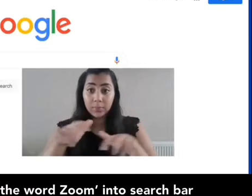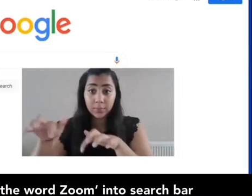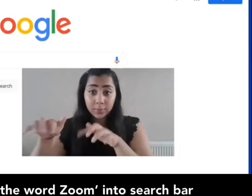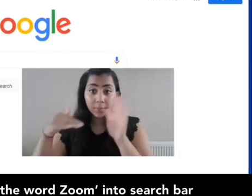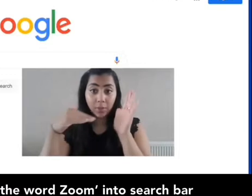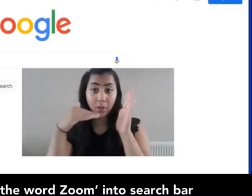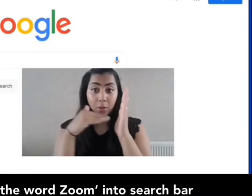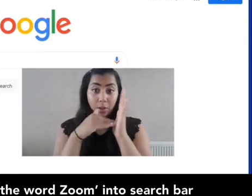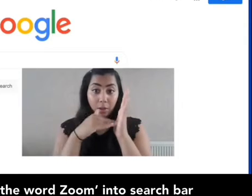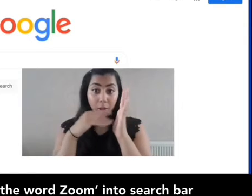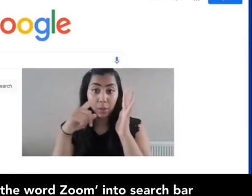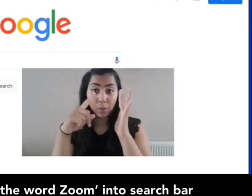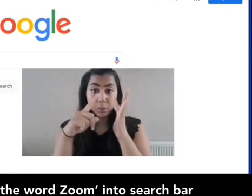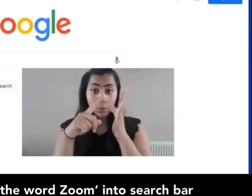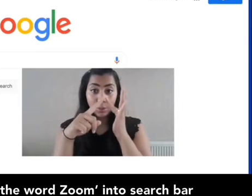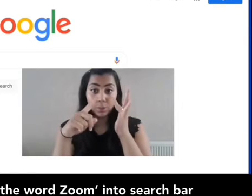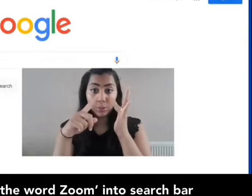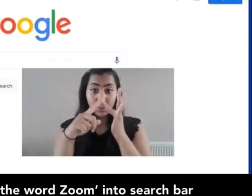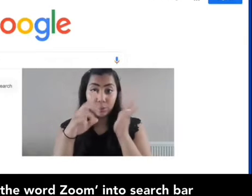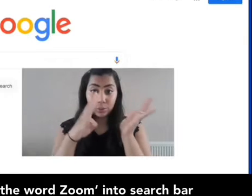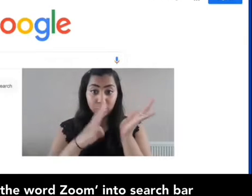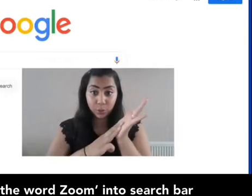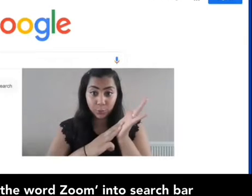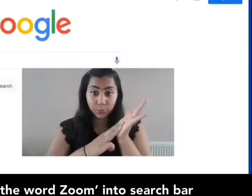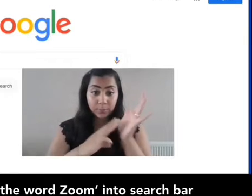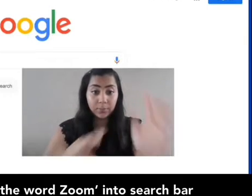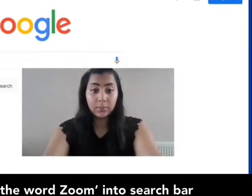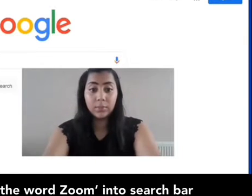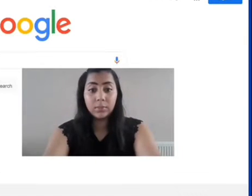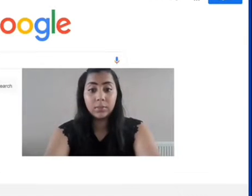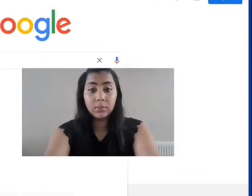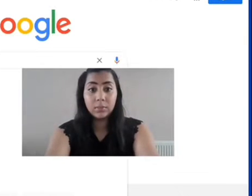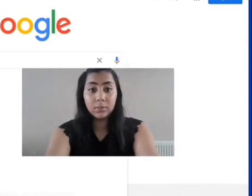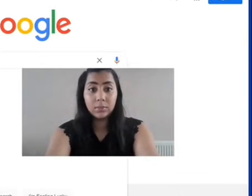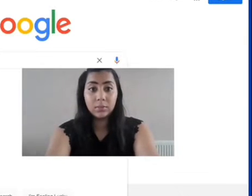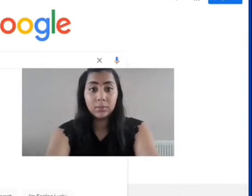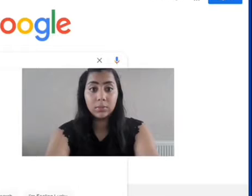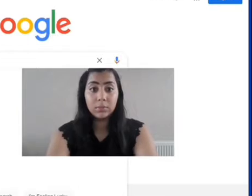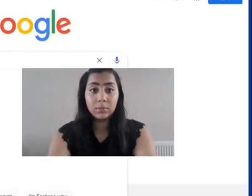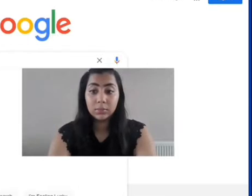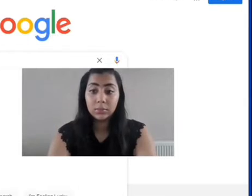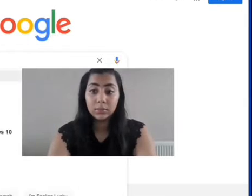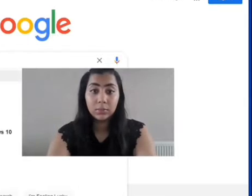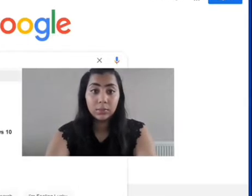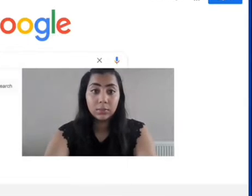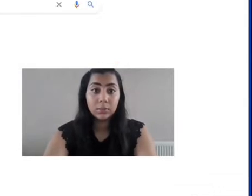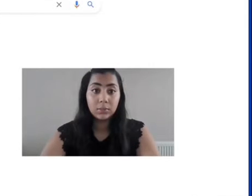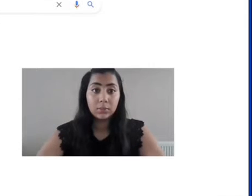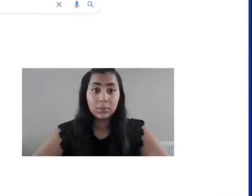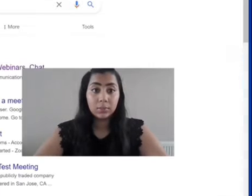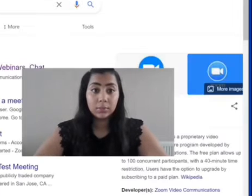Then you need to type the word Zoom, Z-O-O-M, into the search bar.